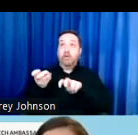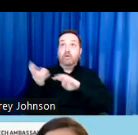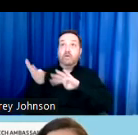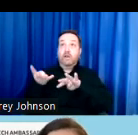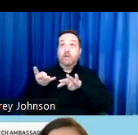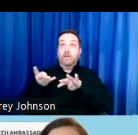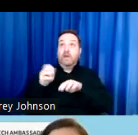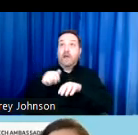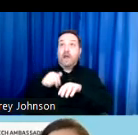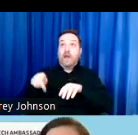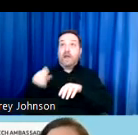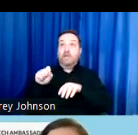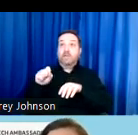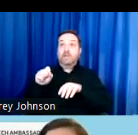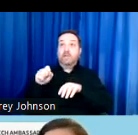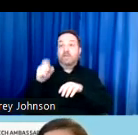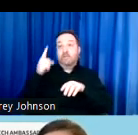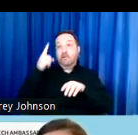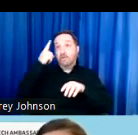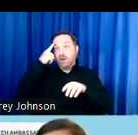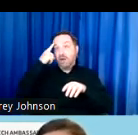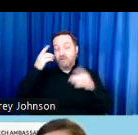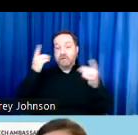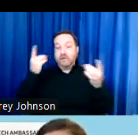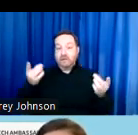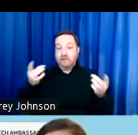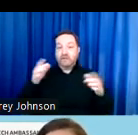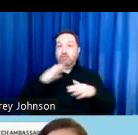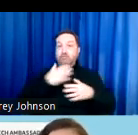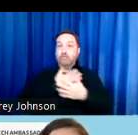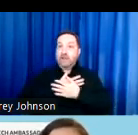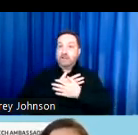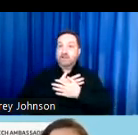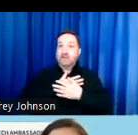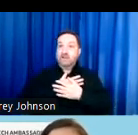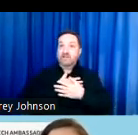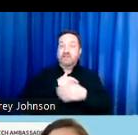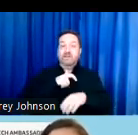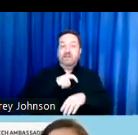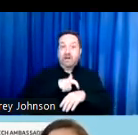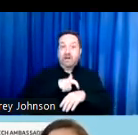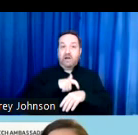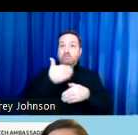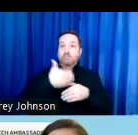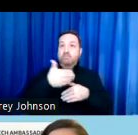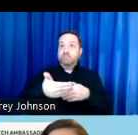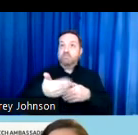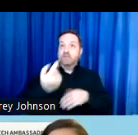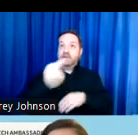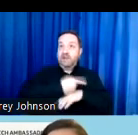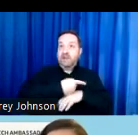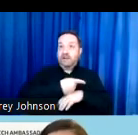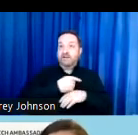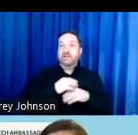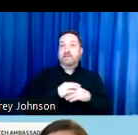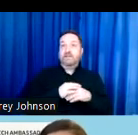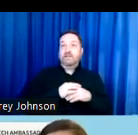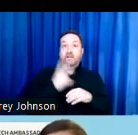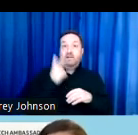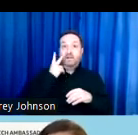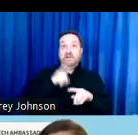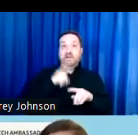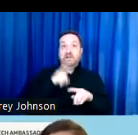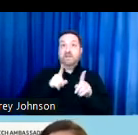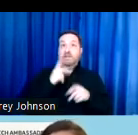mindfulness, relaxation is very important throughout the day. And you'll see that there's different types of